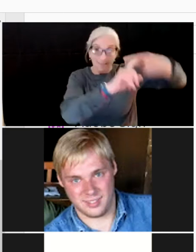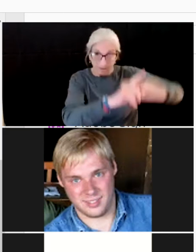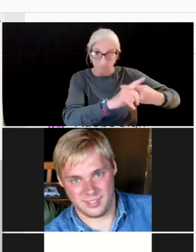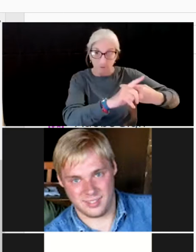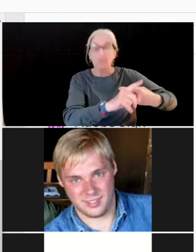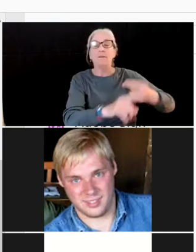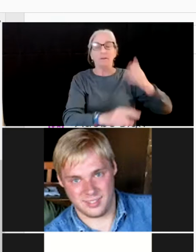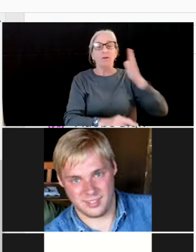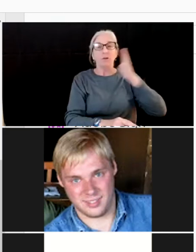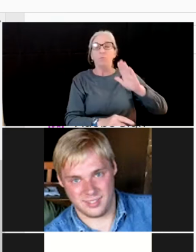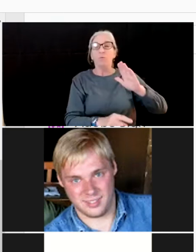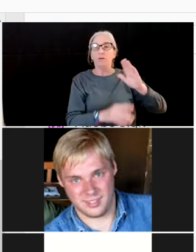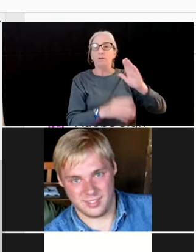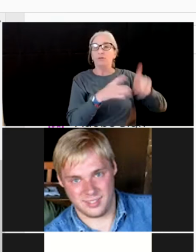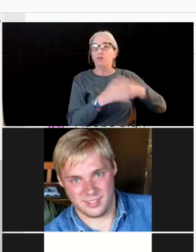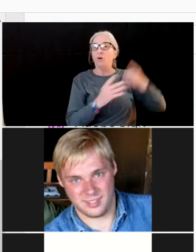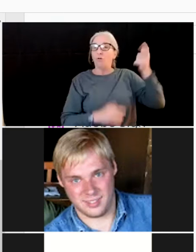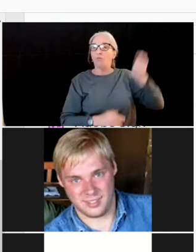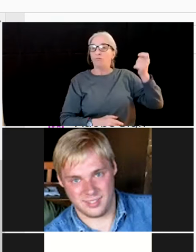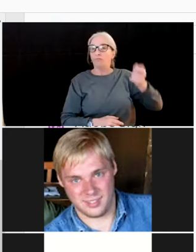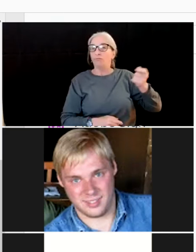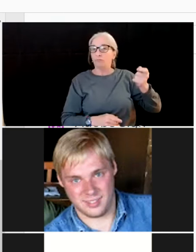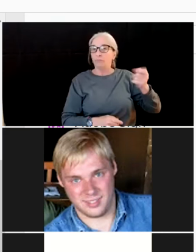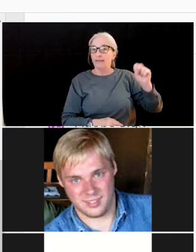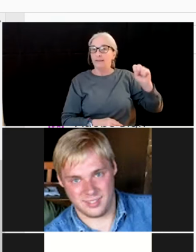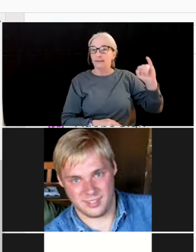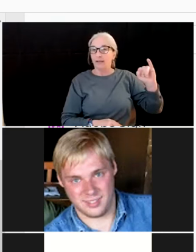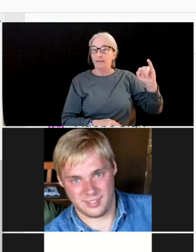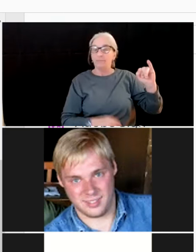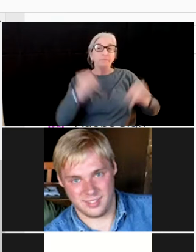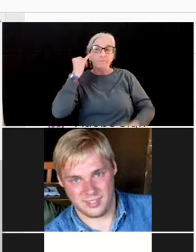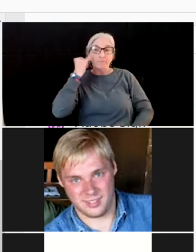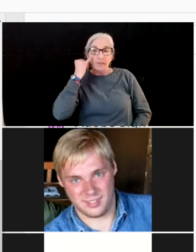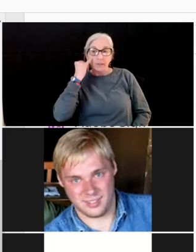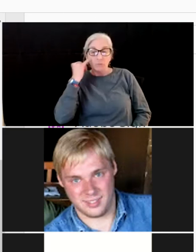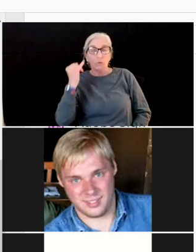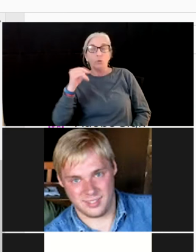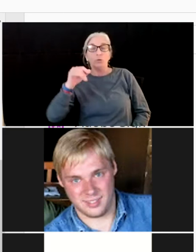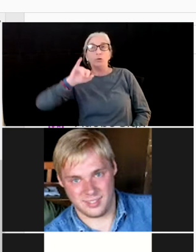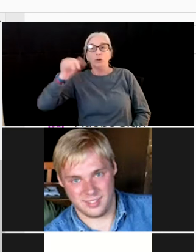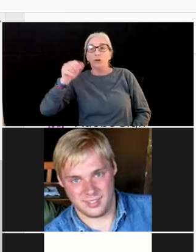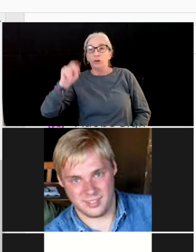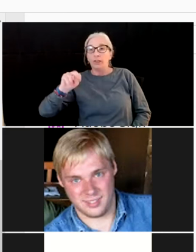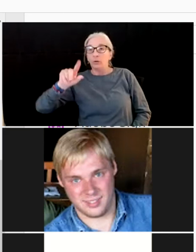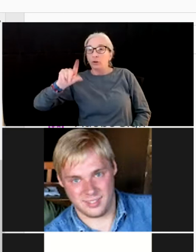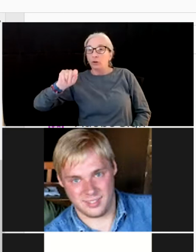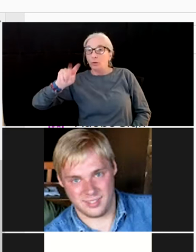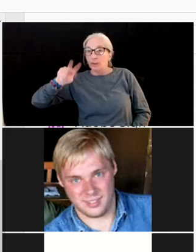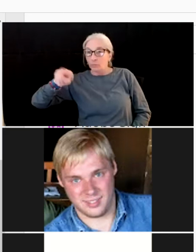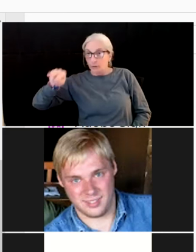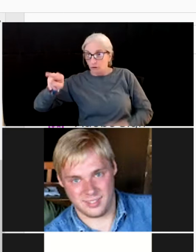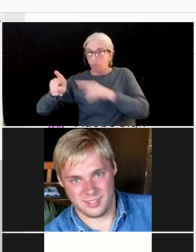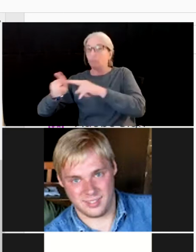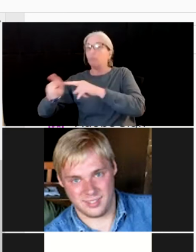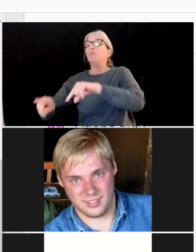determined eligible at the beginning of July of January of 2022, their first payment would